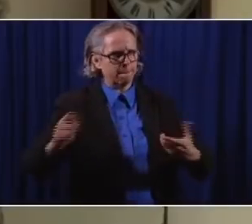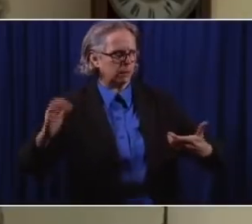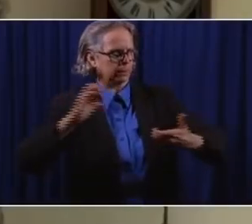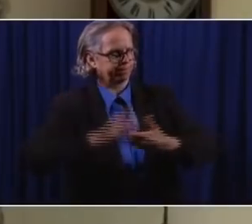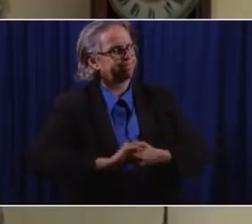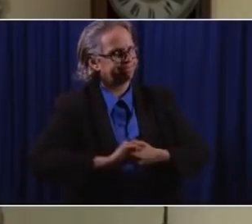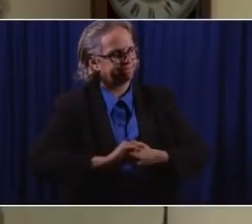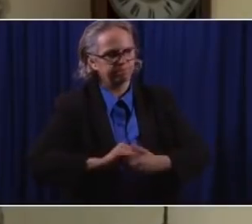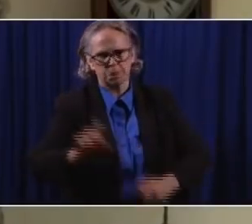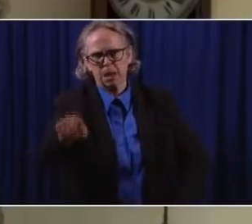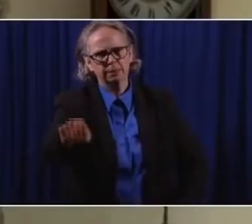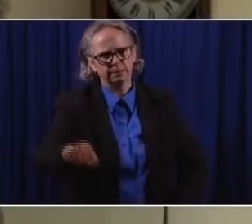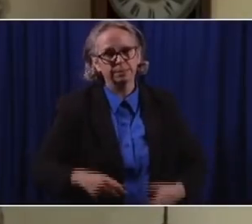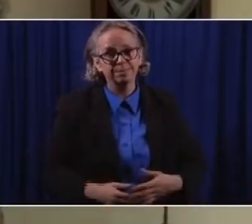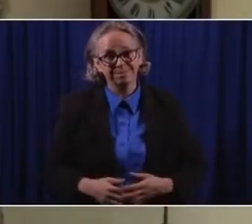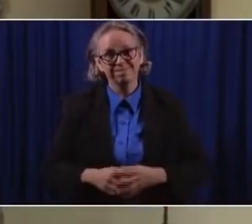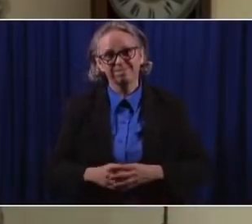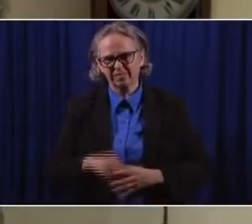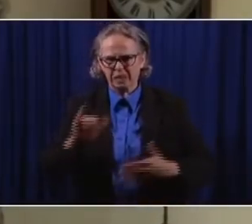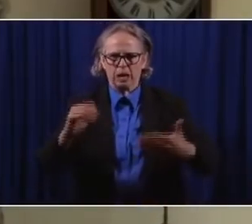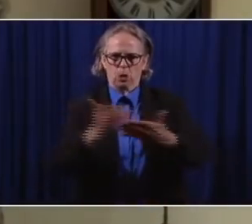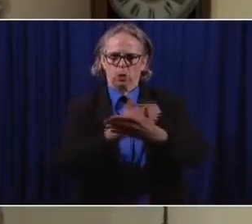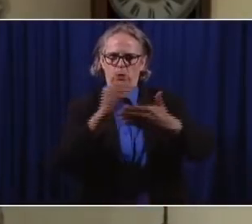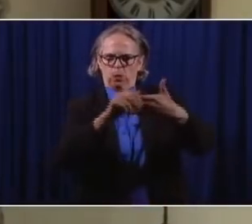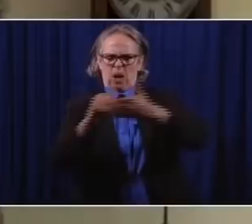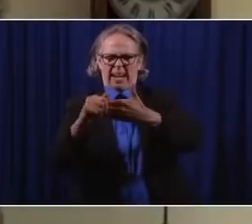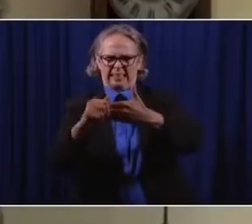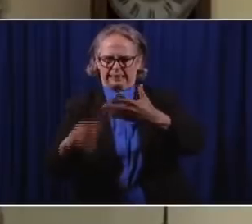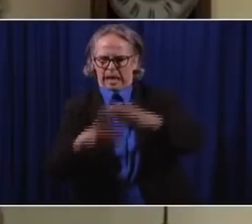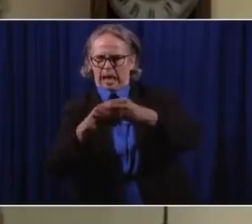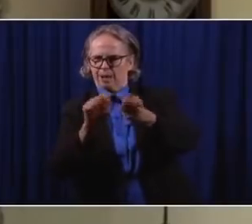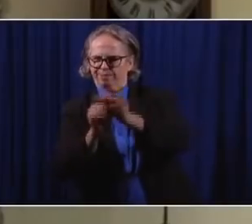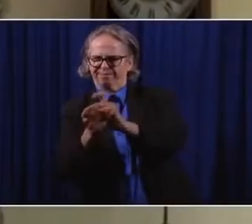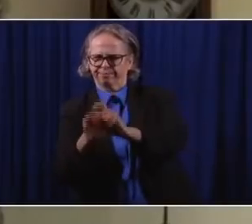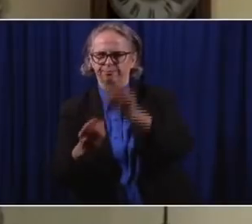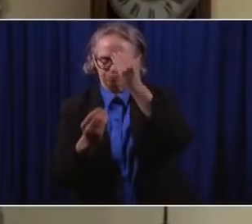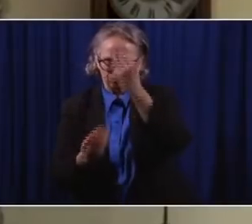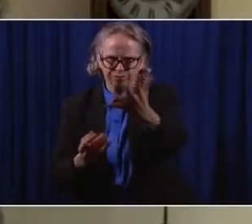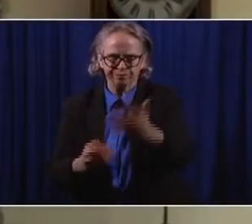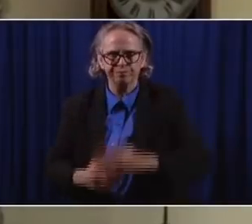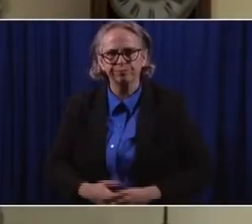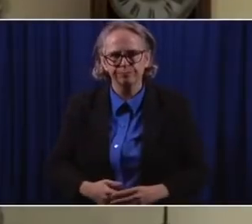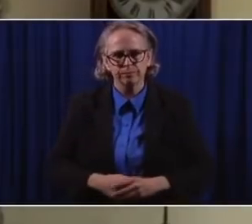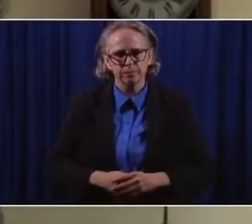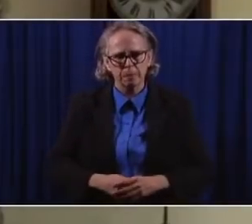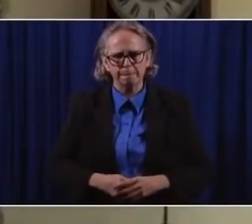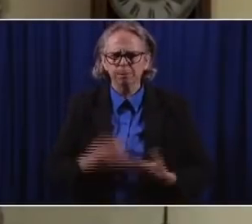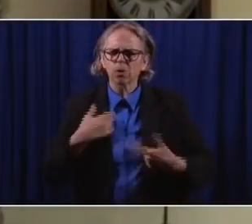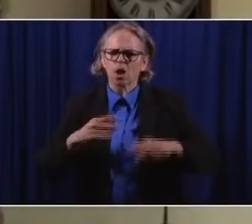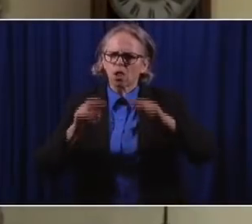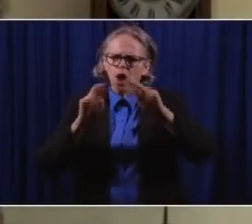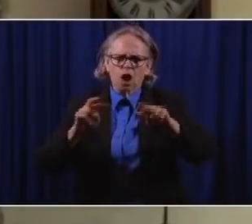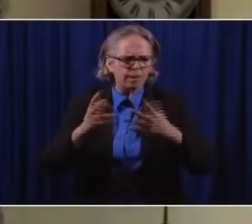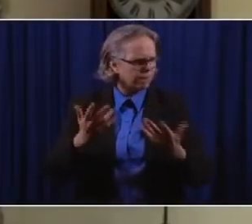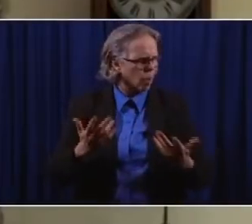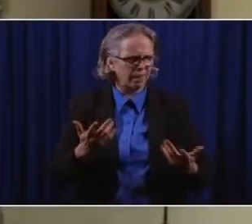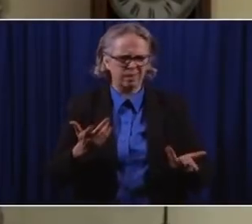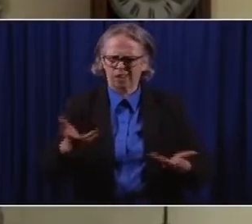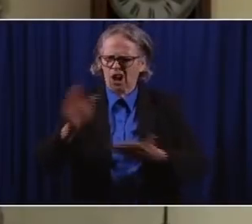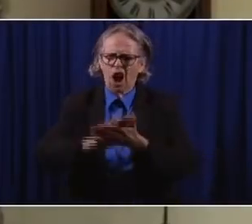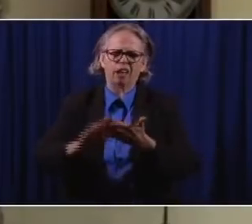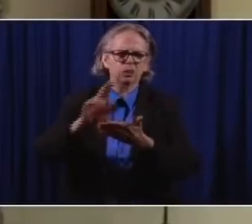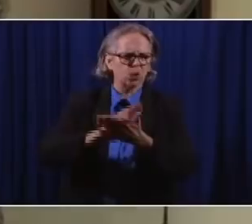to do. We look forward to continuing to work with our colleges and universities as we move